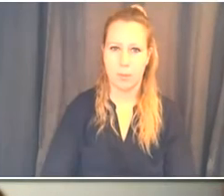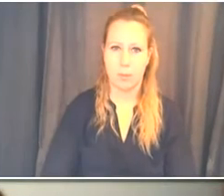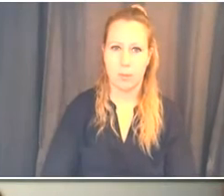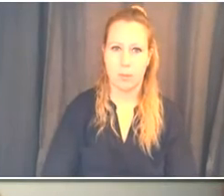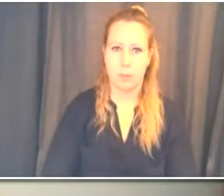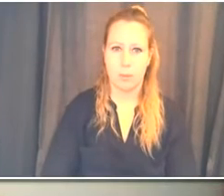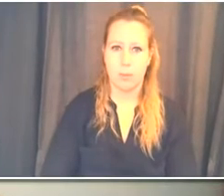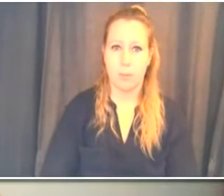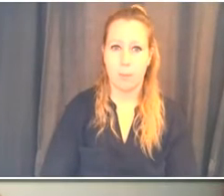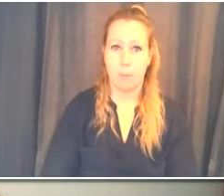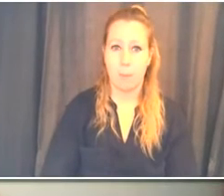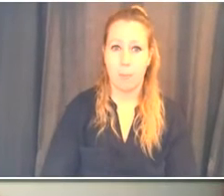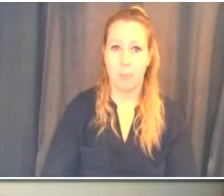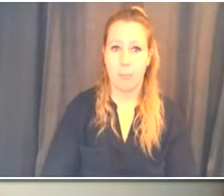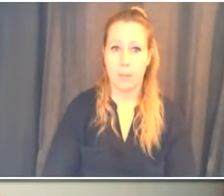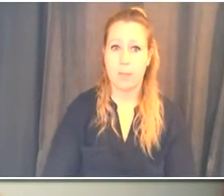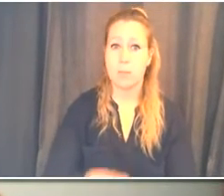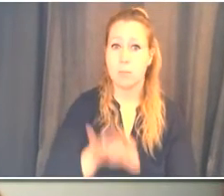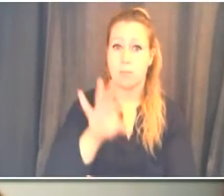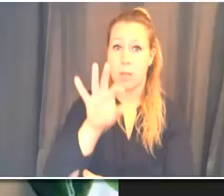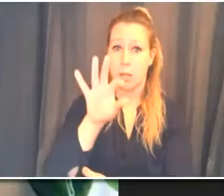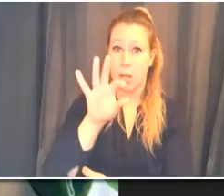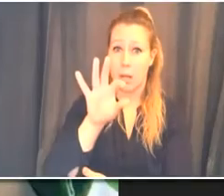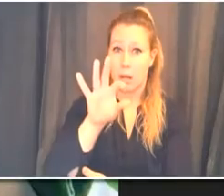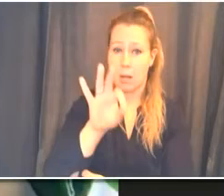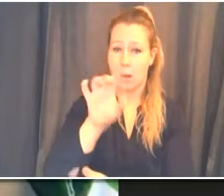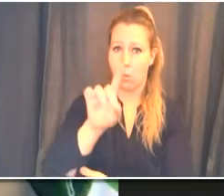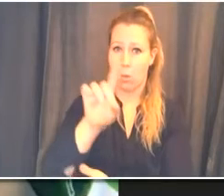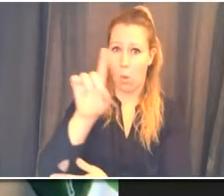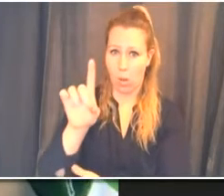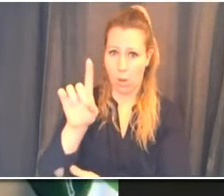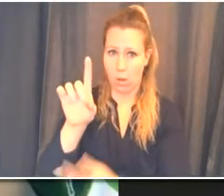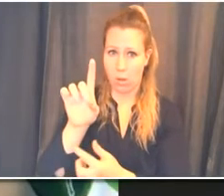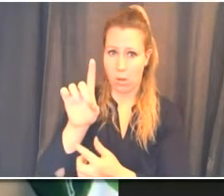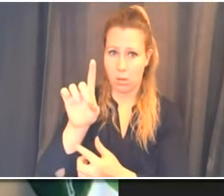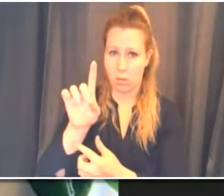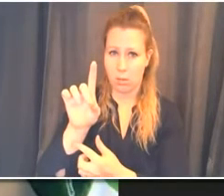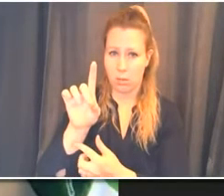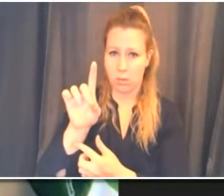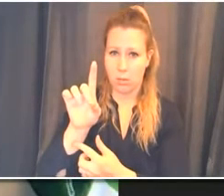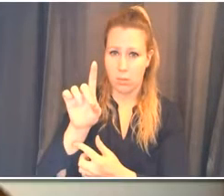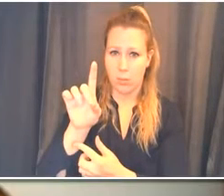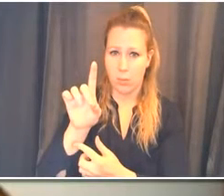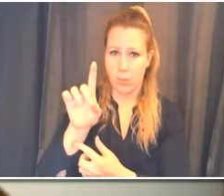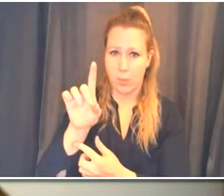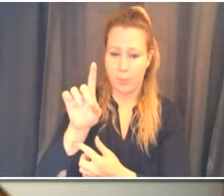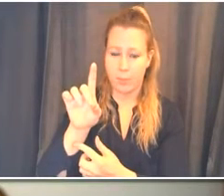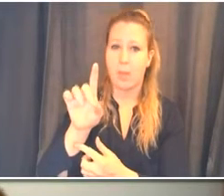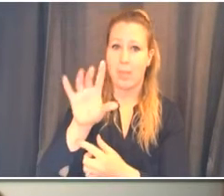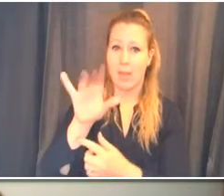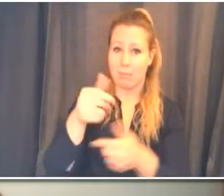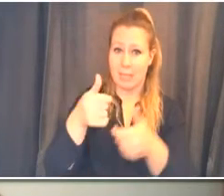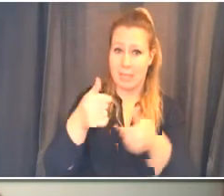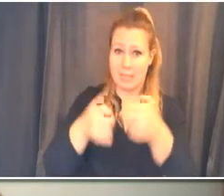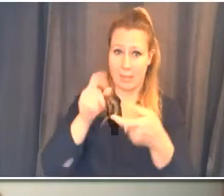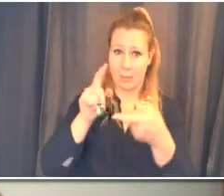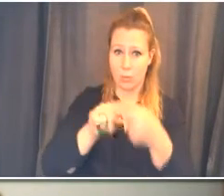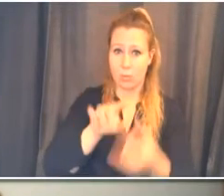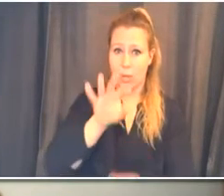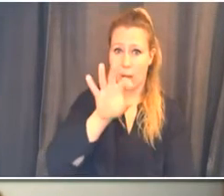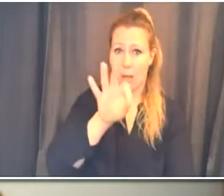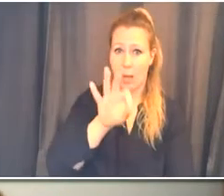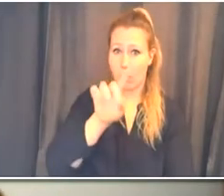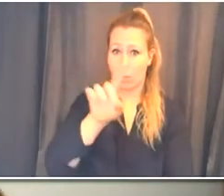blaming do it the point the point I was making blaming I just want to find out where's right so the agency that's heading